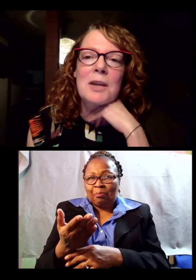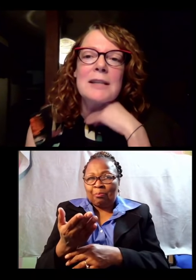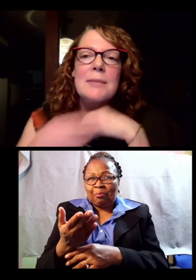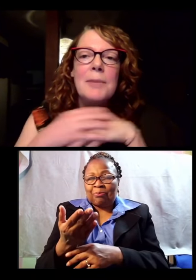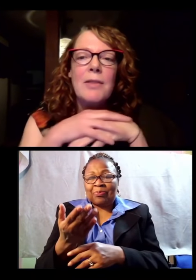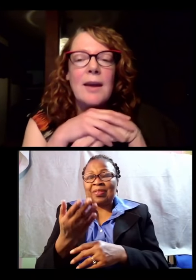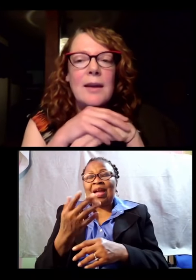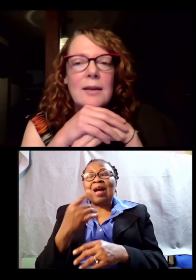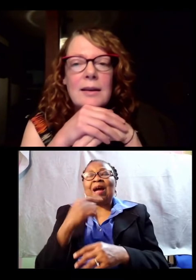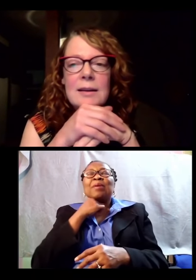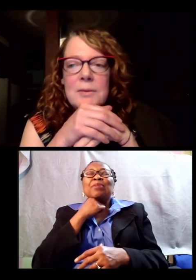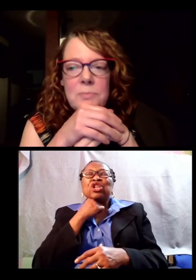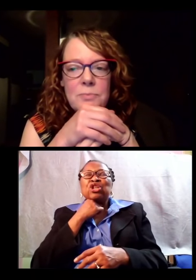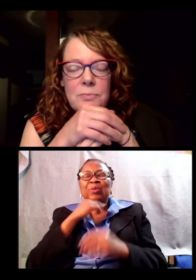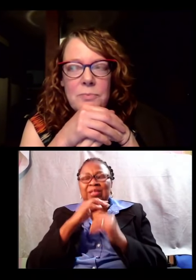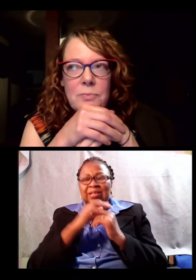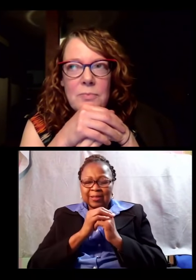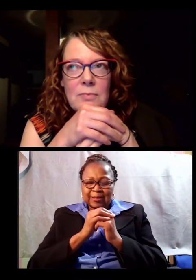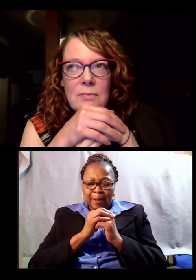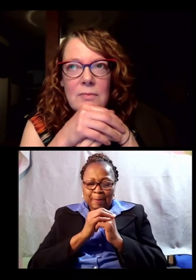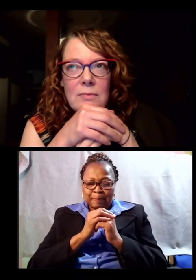I'm curious about that.